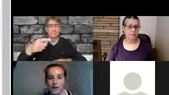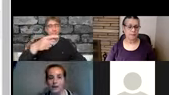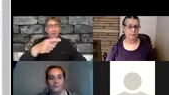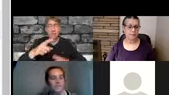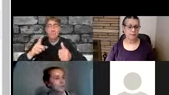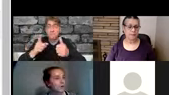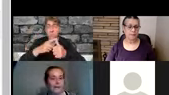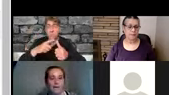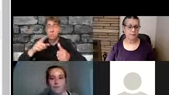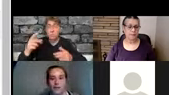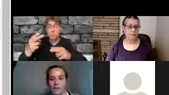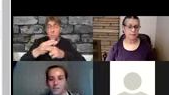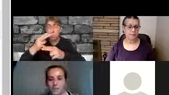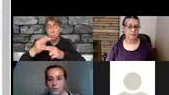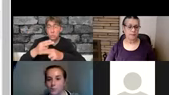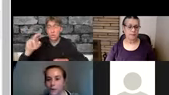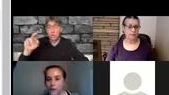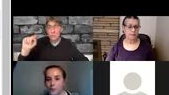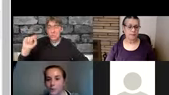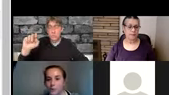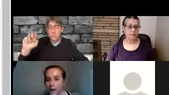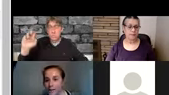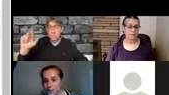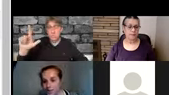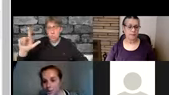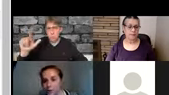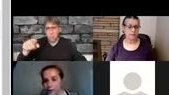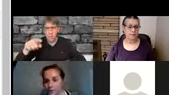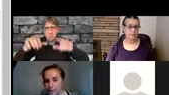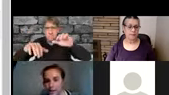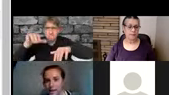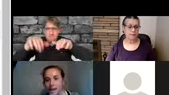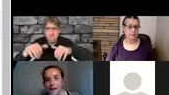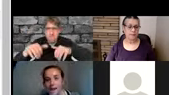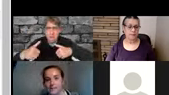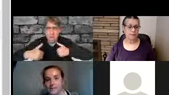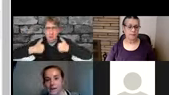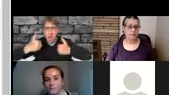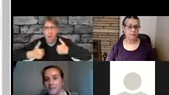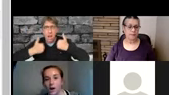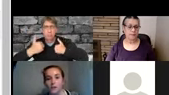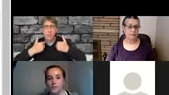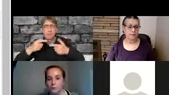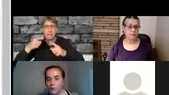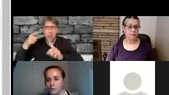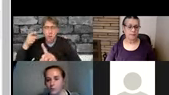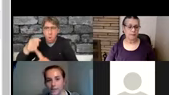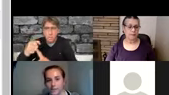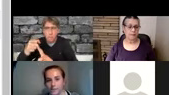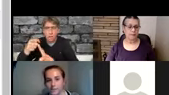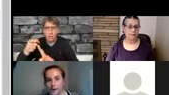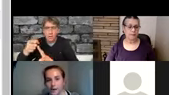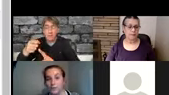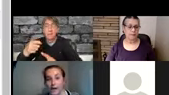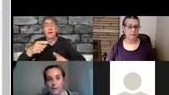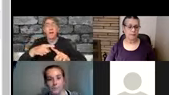tool. This tool allows riders to input a particular address or location and see all of the proposed